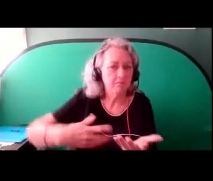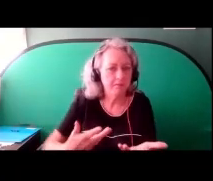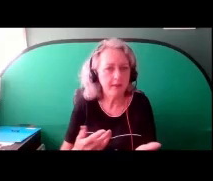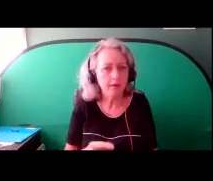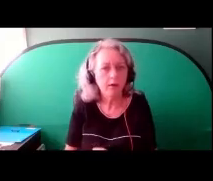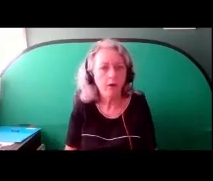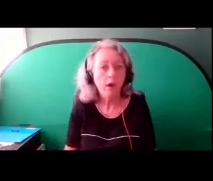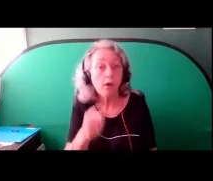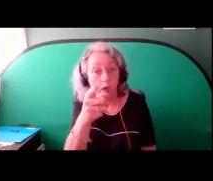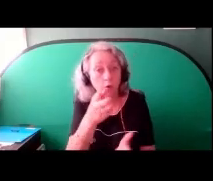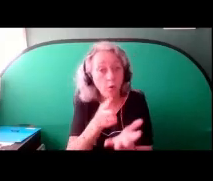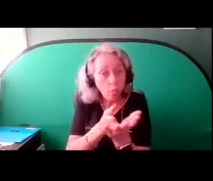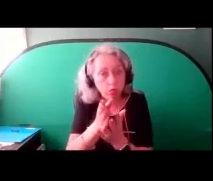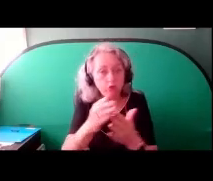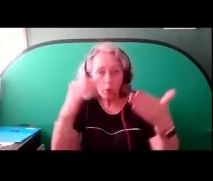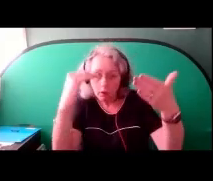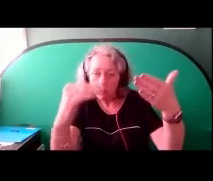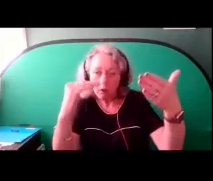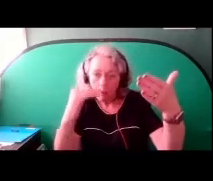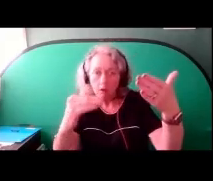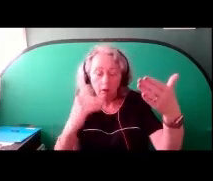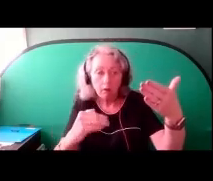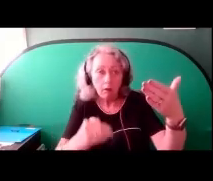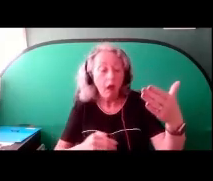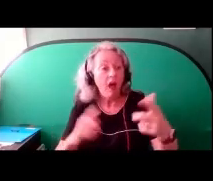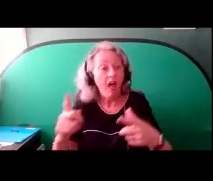just going through some of these steps is enough.